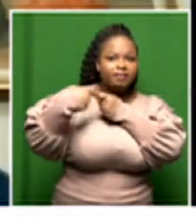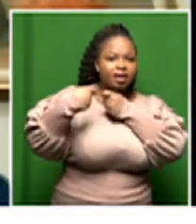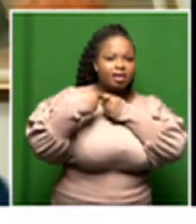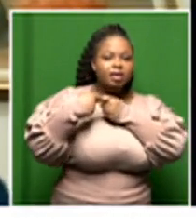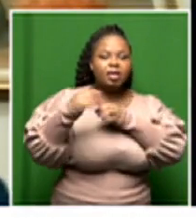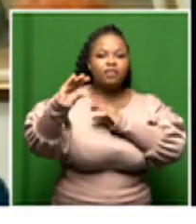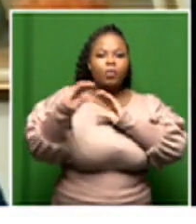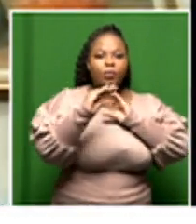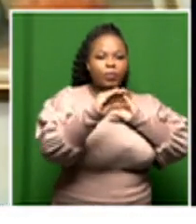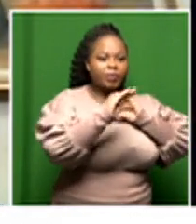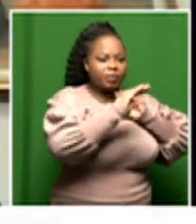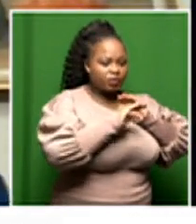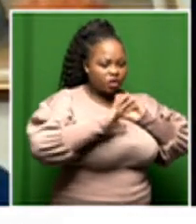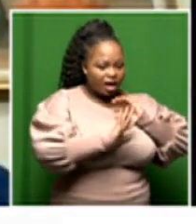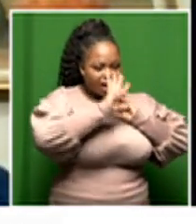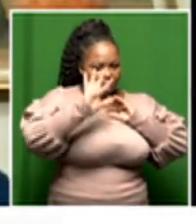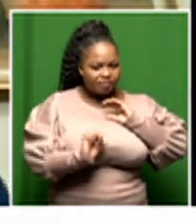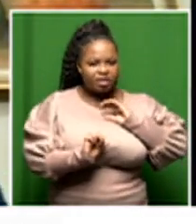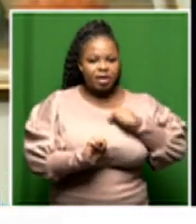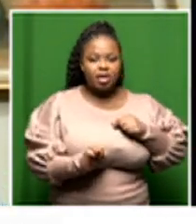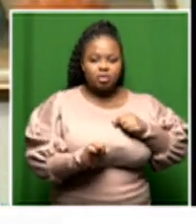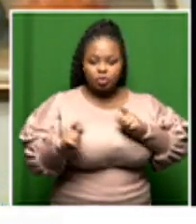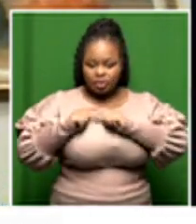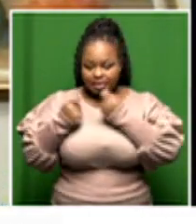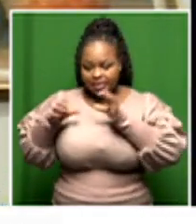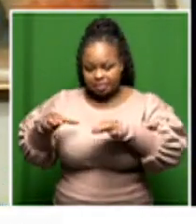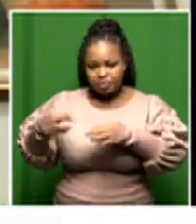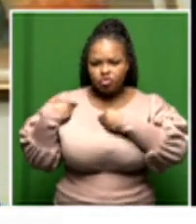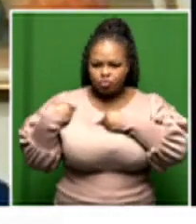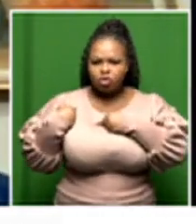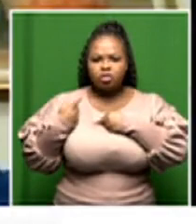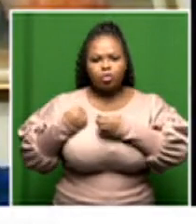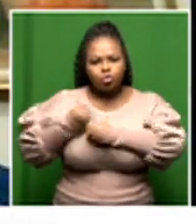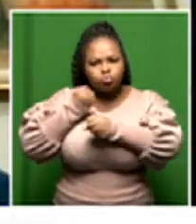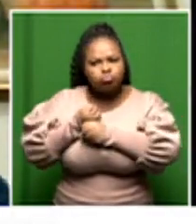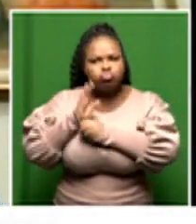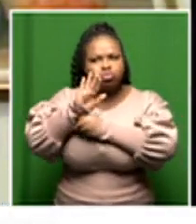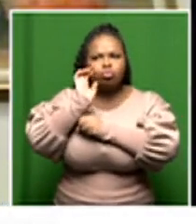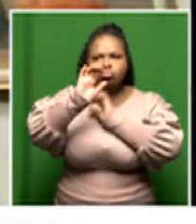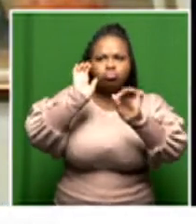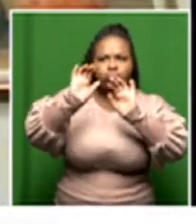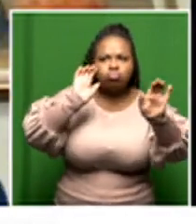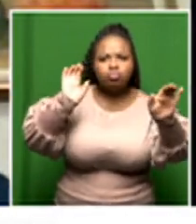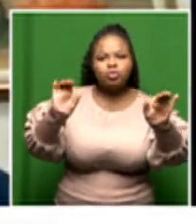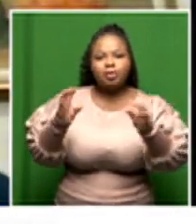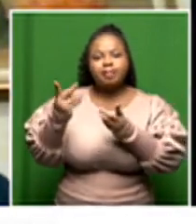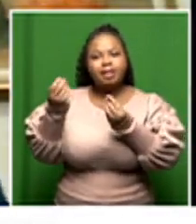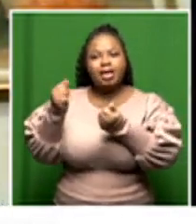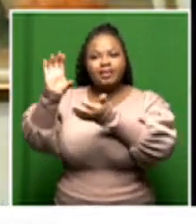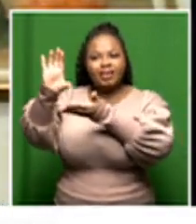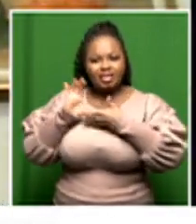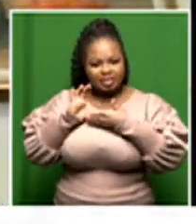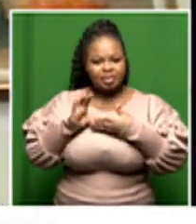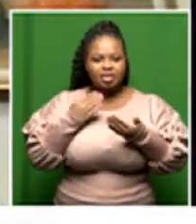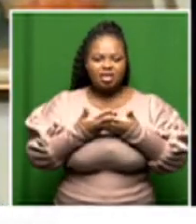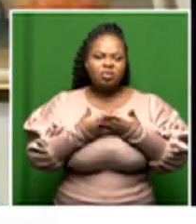the African continent to call on them to agree to a debt standstill and to the